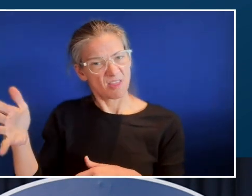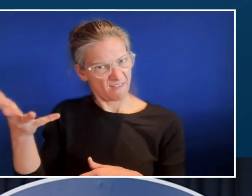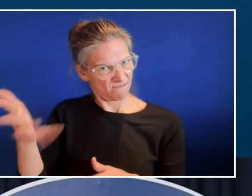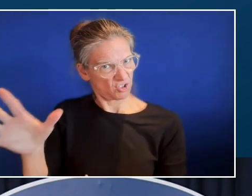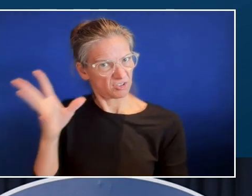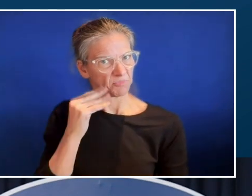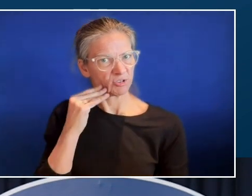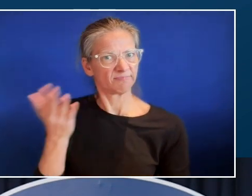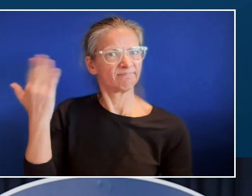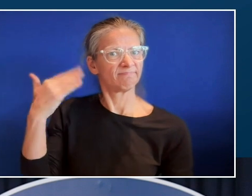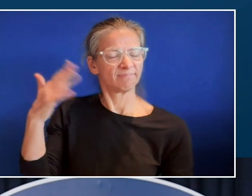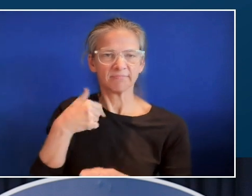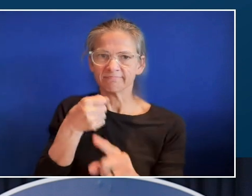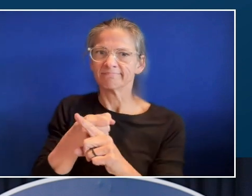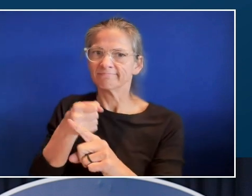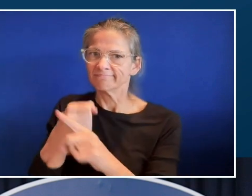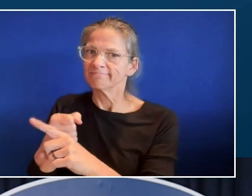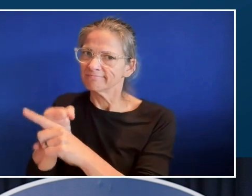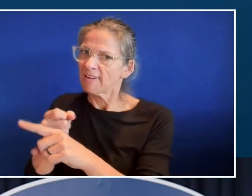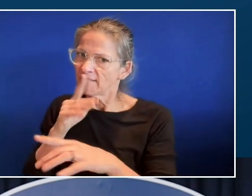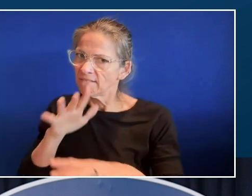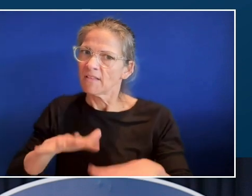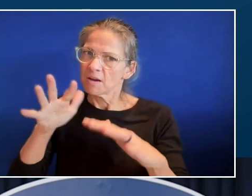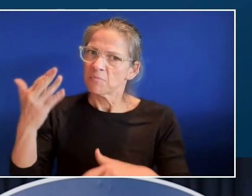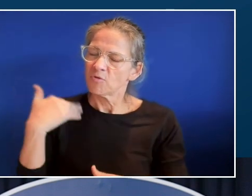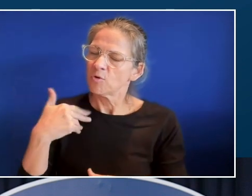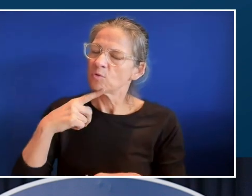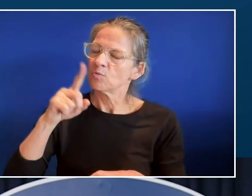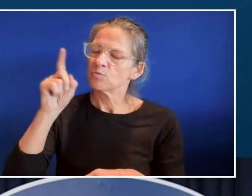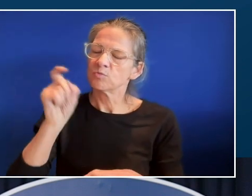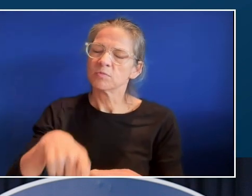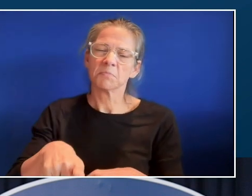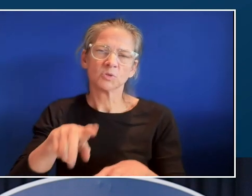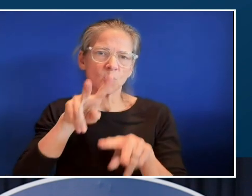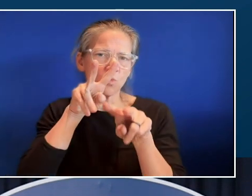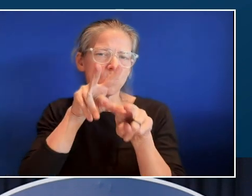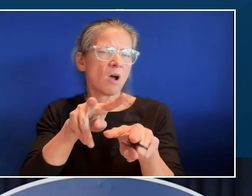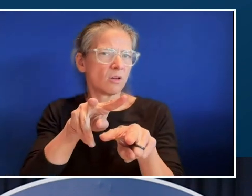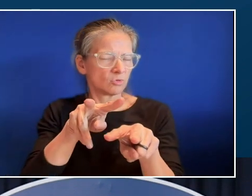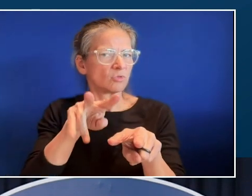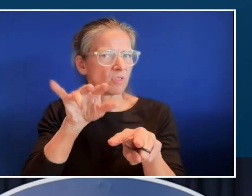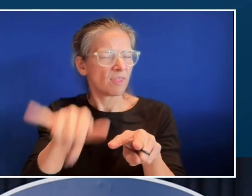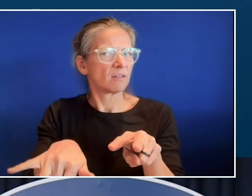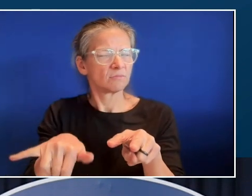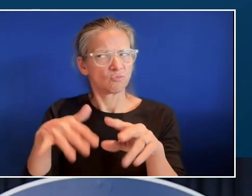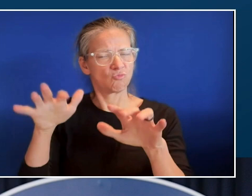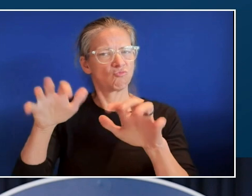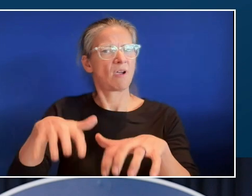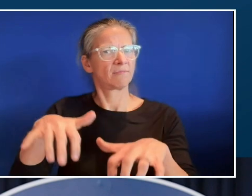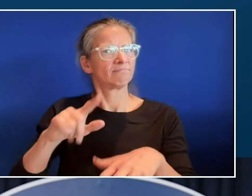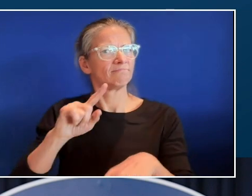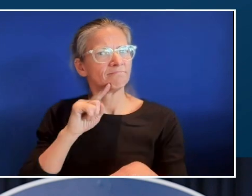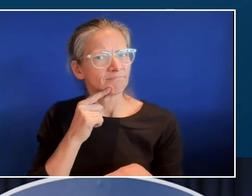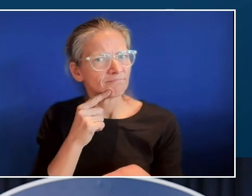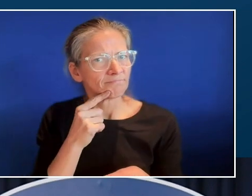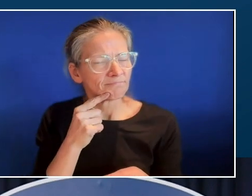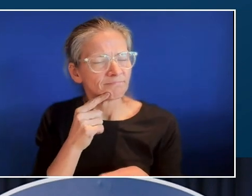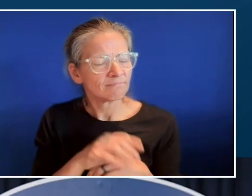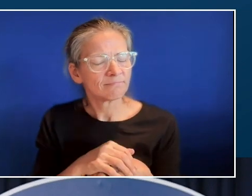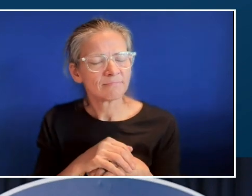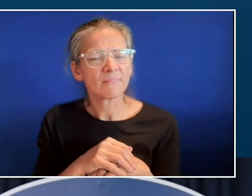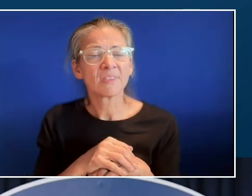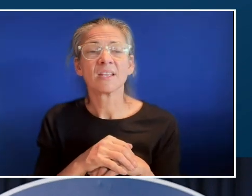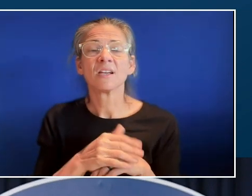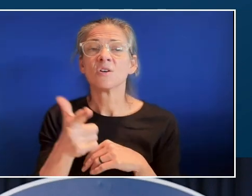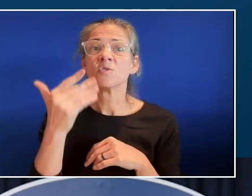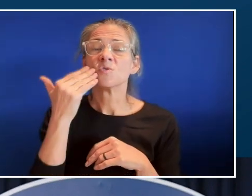much. So we got to be really watching this as the rain comes in. 1 to 2 inches of new rainfall, combined with